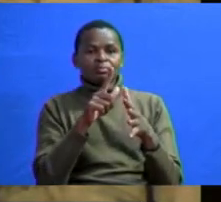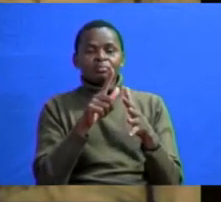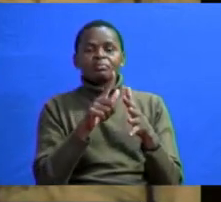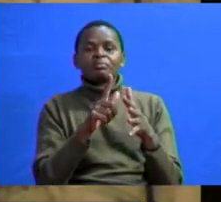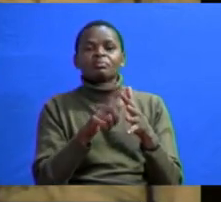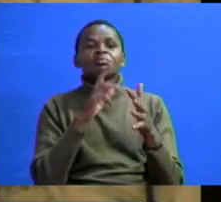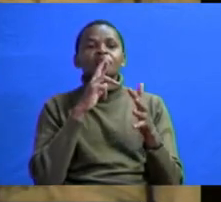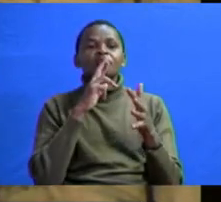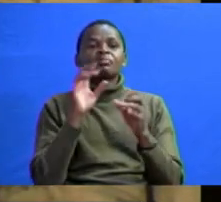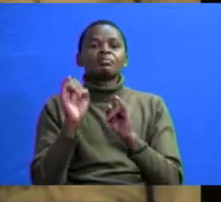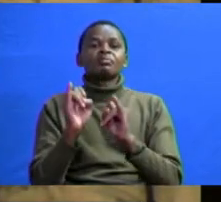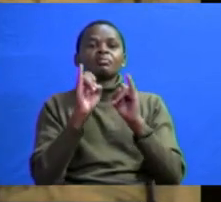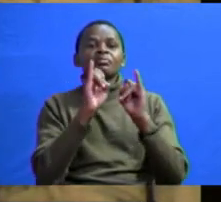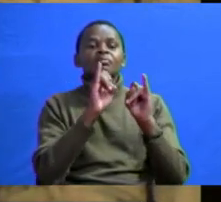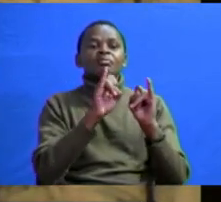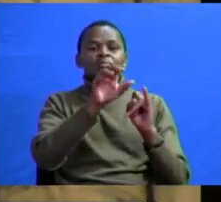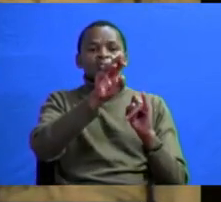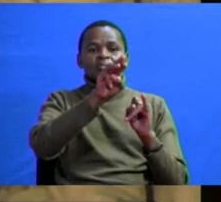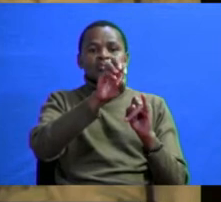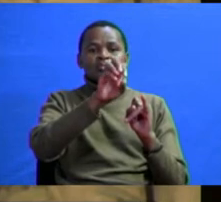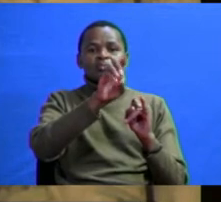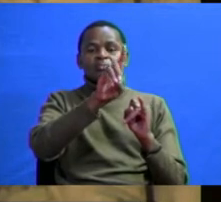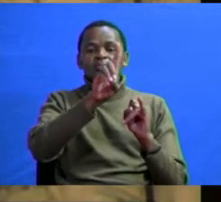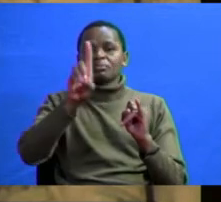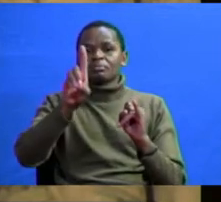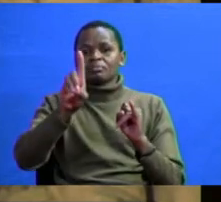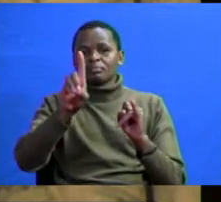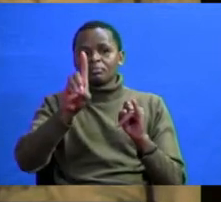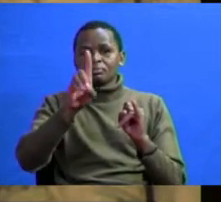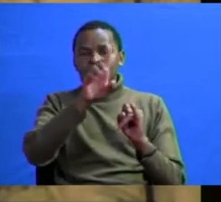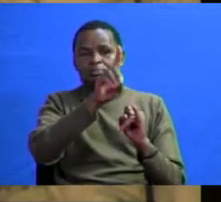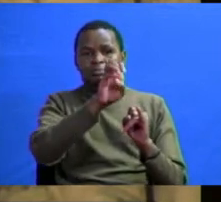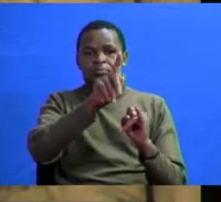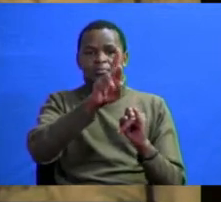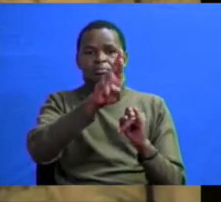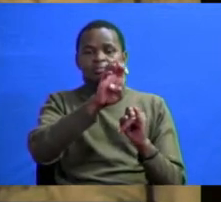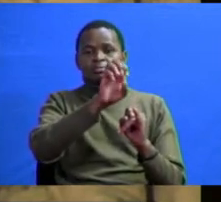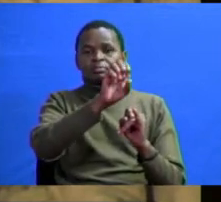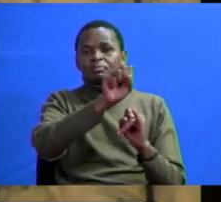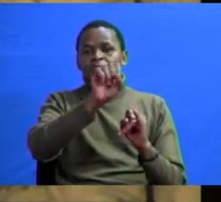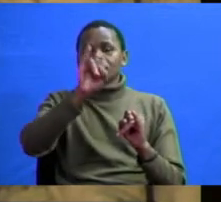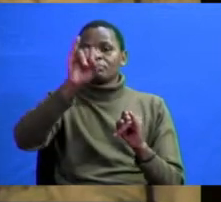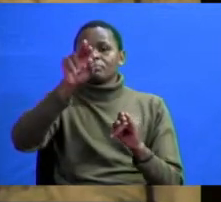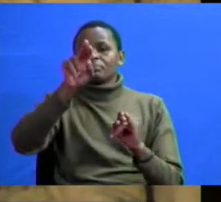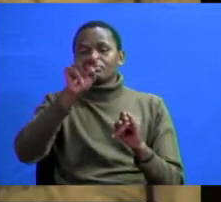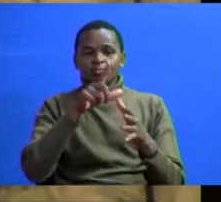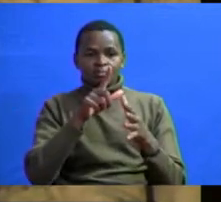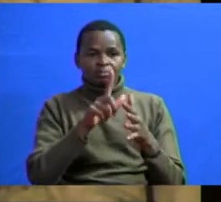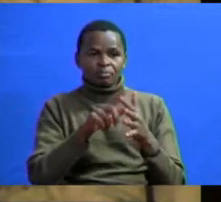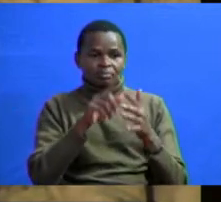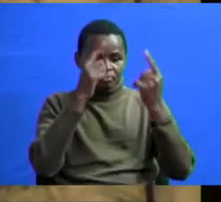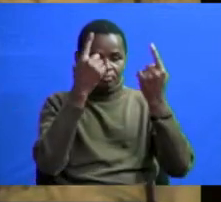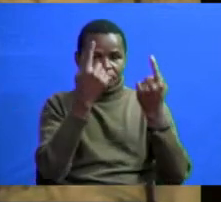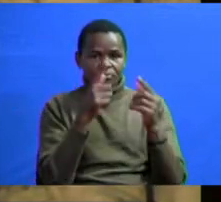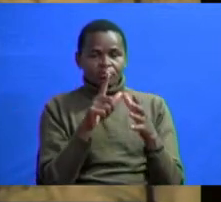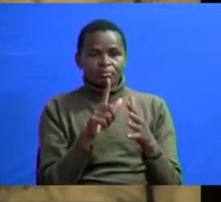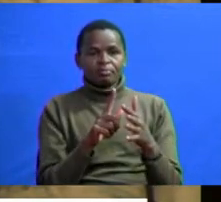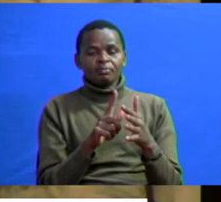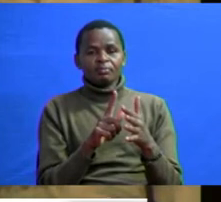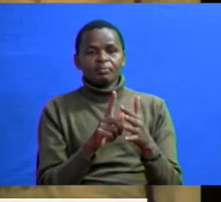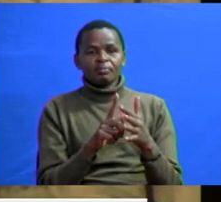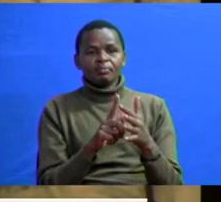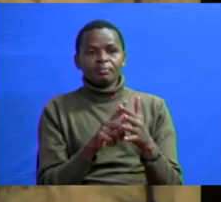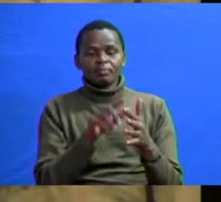an individual's mood. And depression is an example, yeah? Depression is one of the